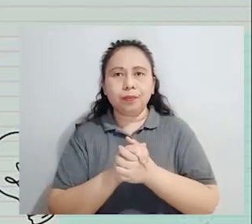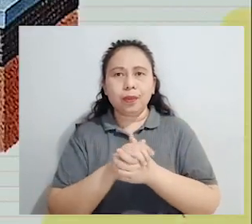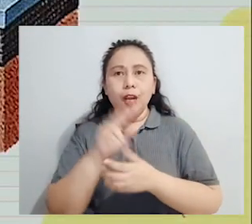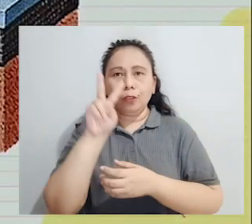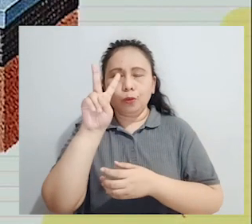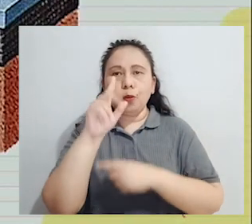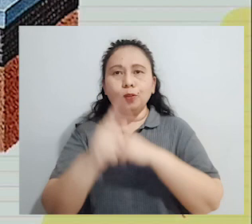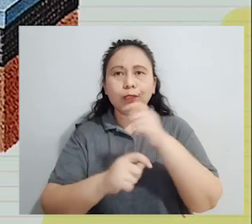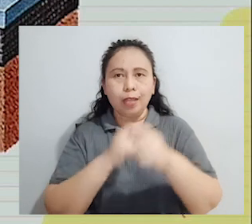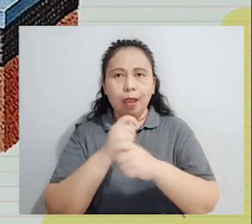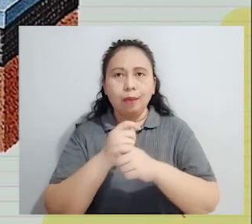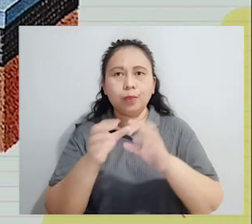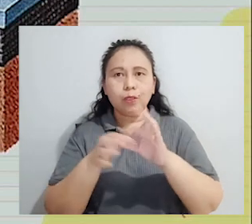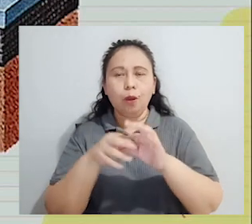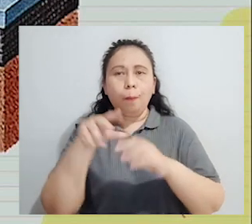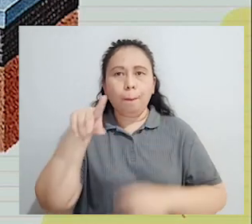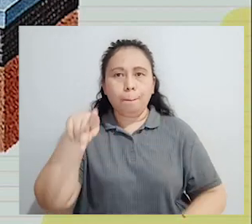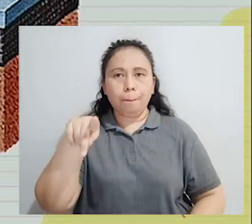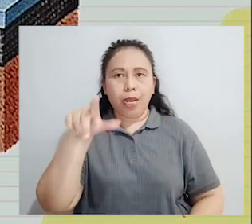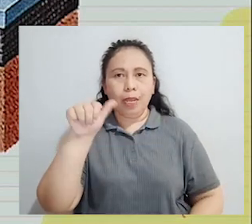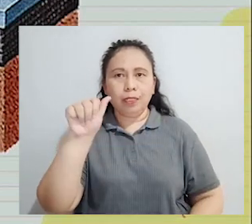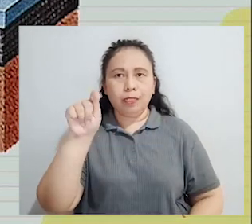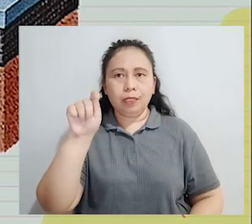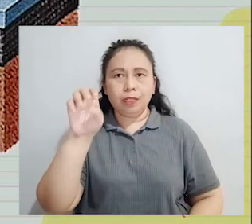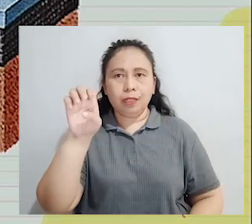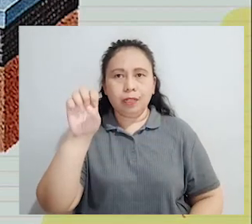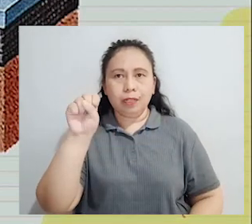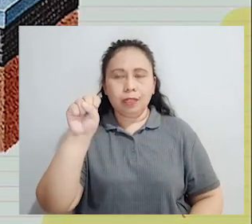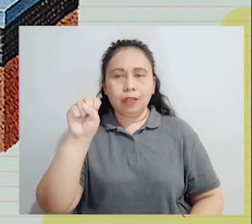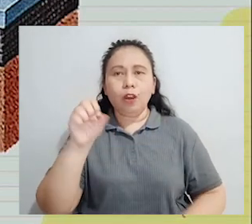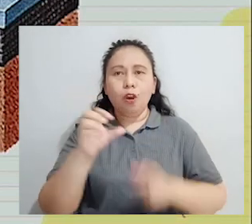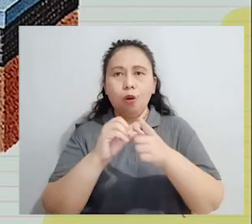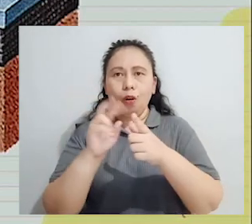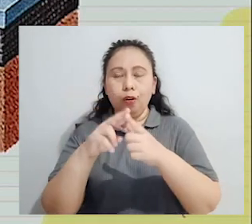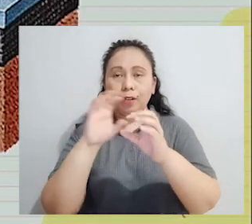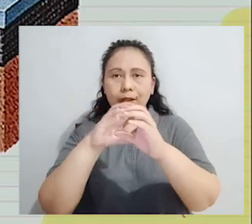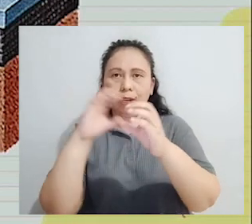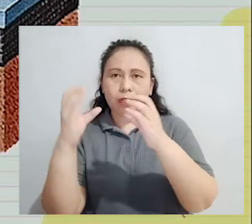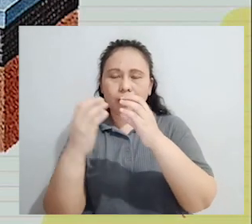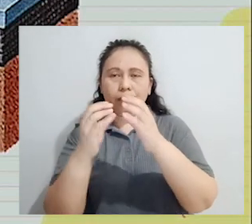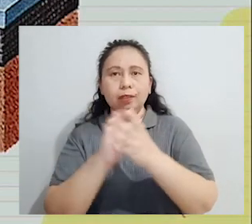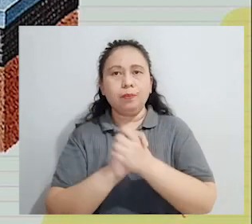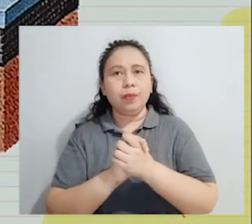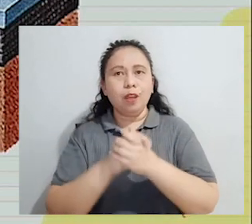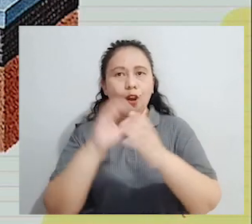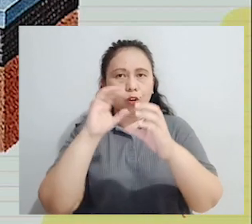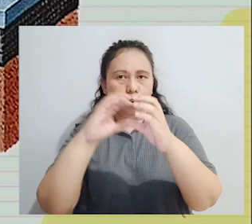two types of plates or crusts: continental plate and oceanic plate.